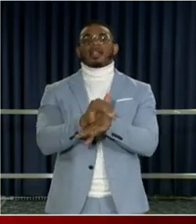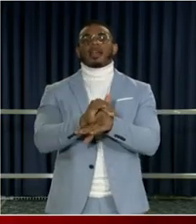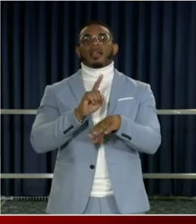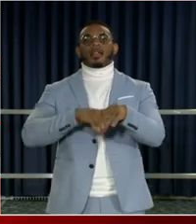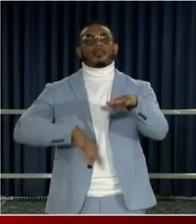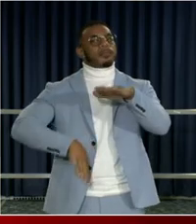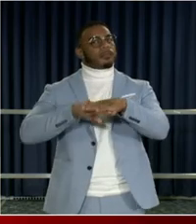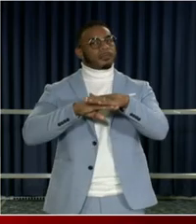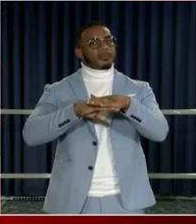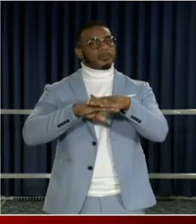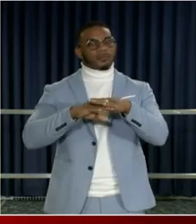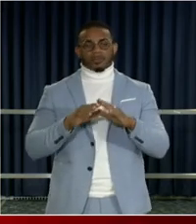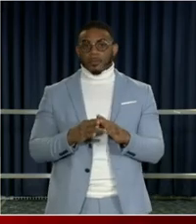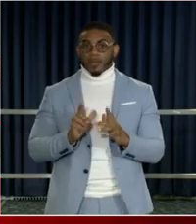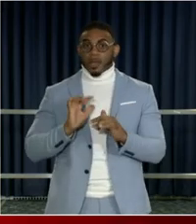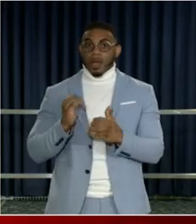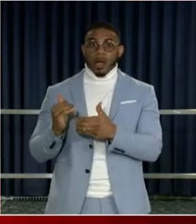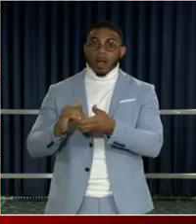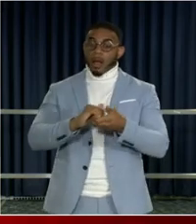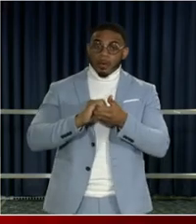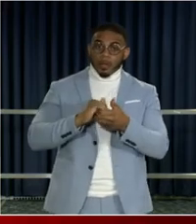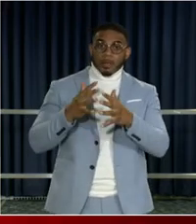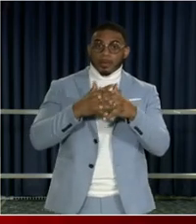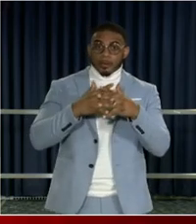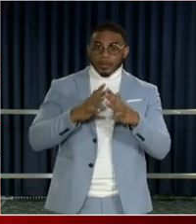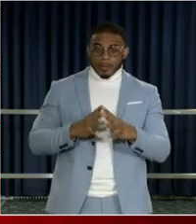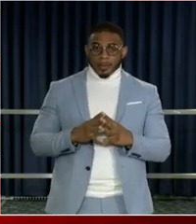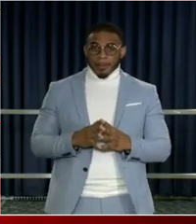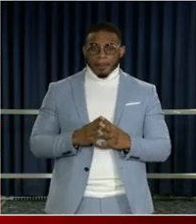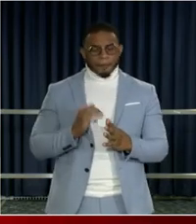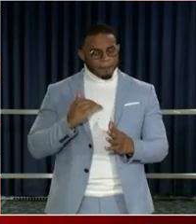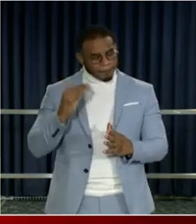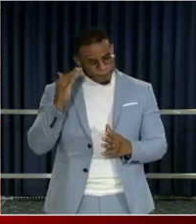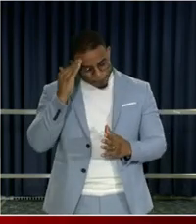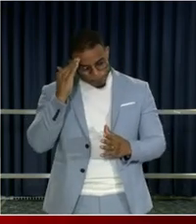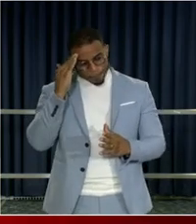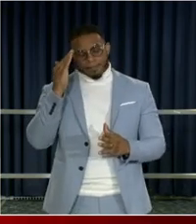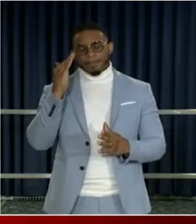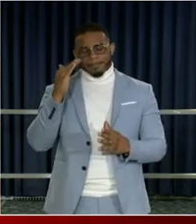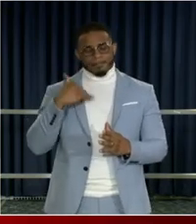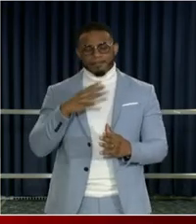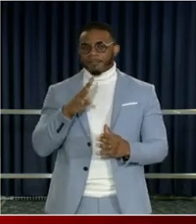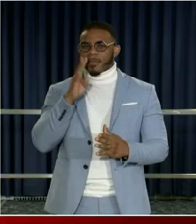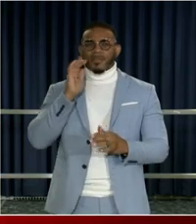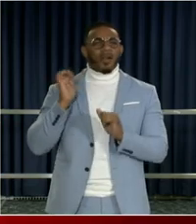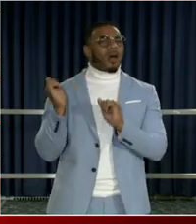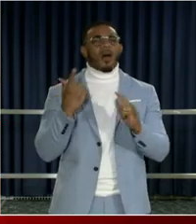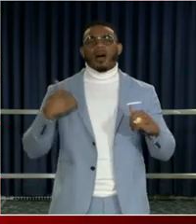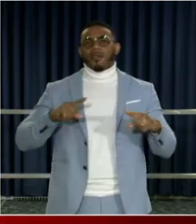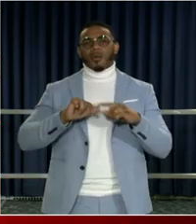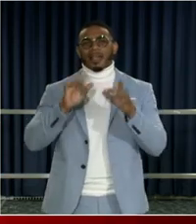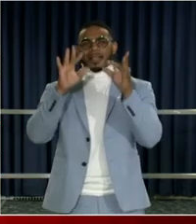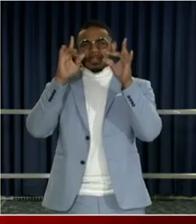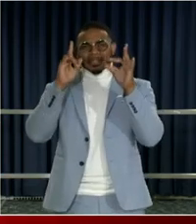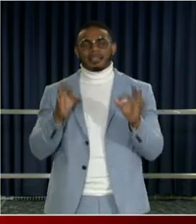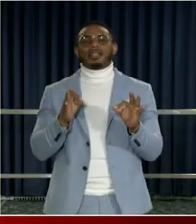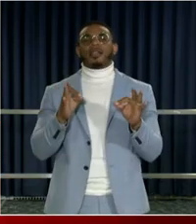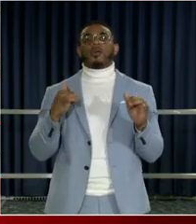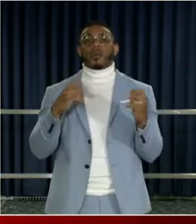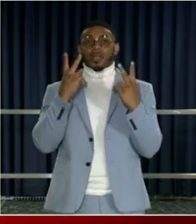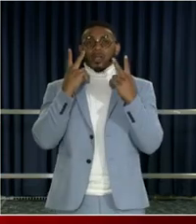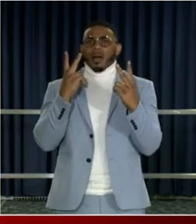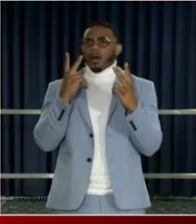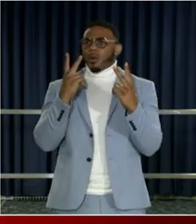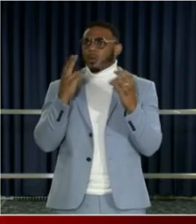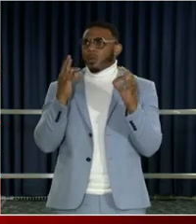curfew. To our fellow Americans, I know that I speak for all of us when I say that we saw